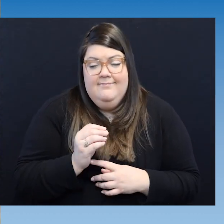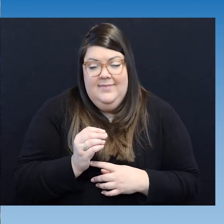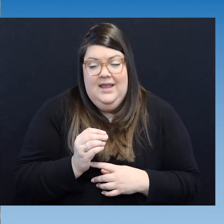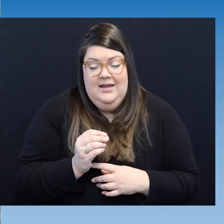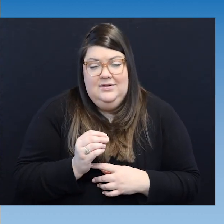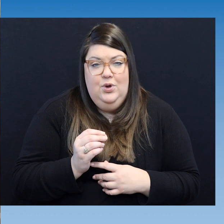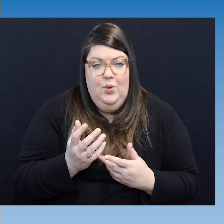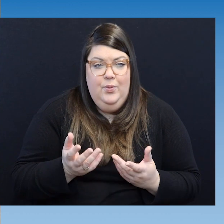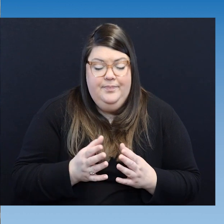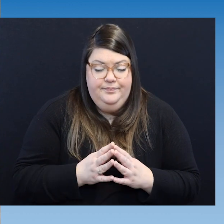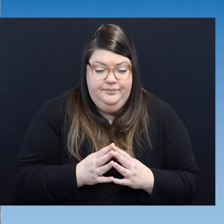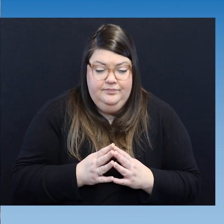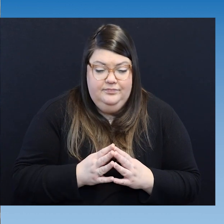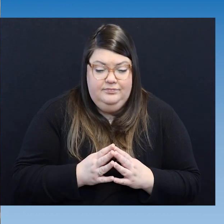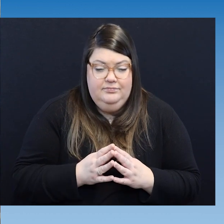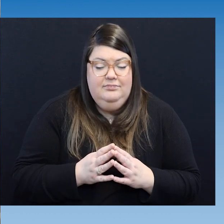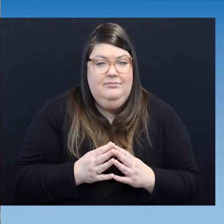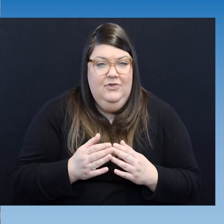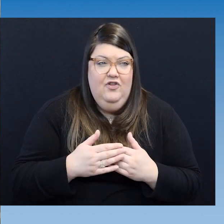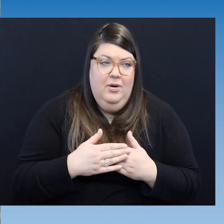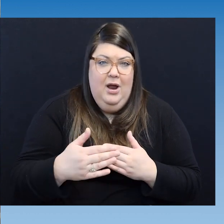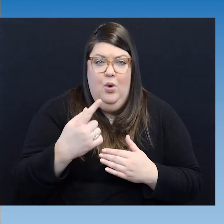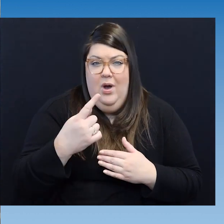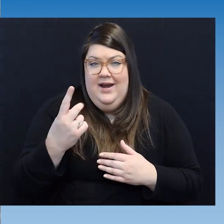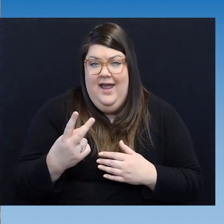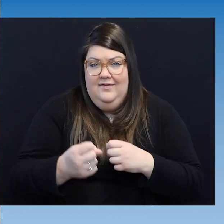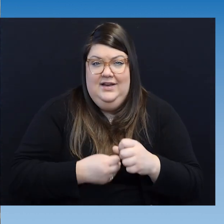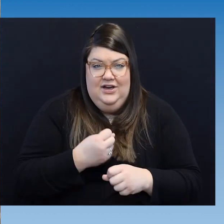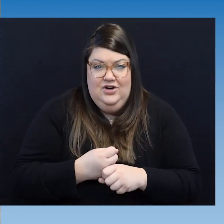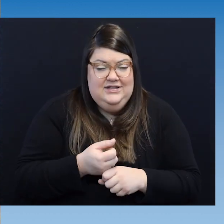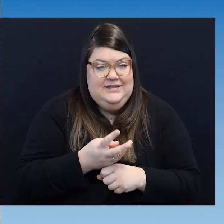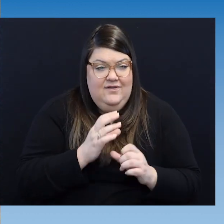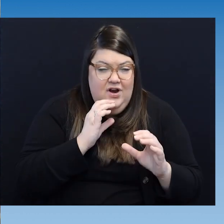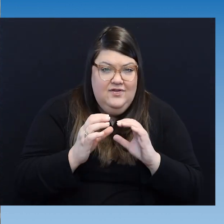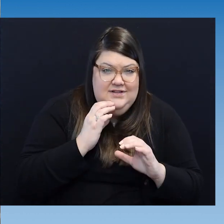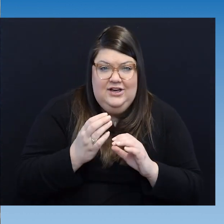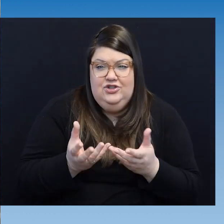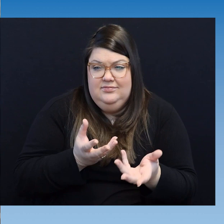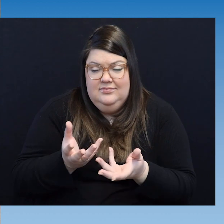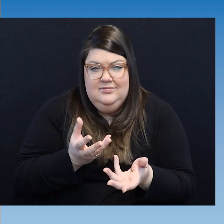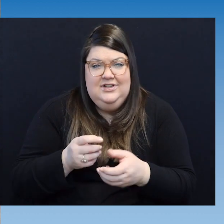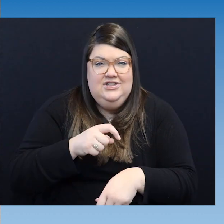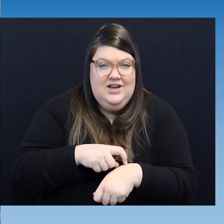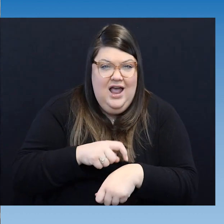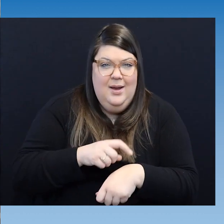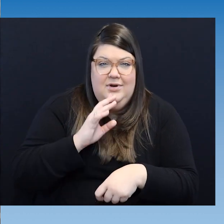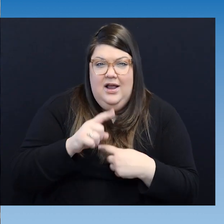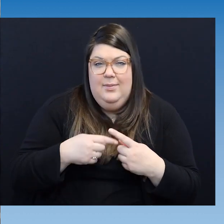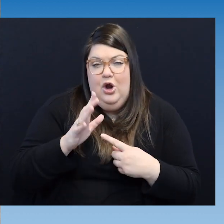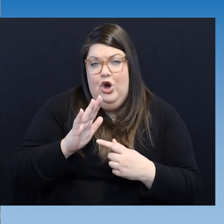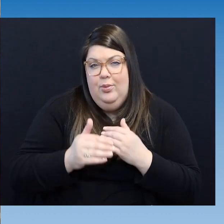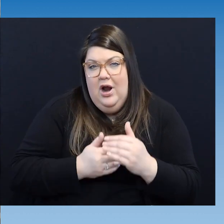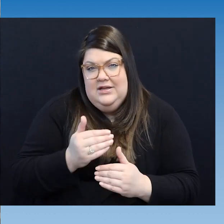spent over the course of a year and a half, several conversations, a lot of time just talking about her process, her